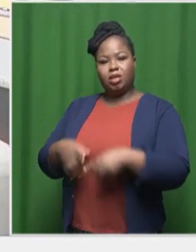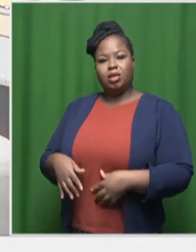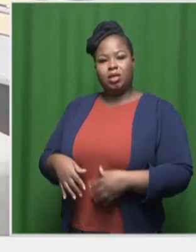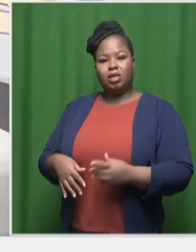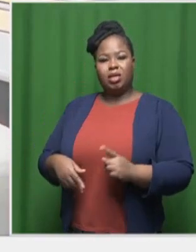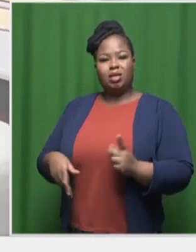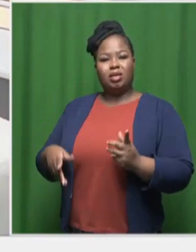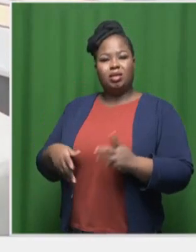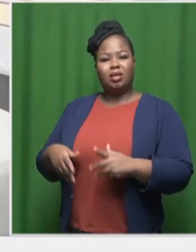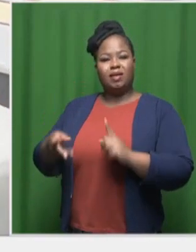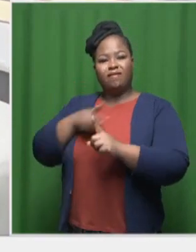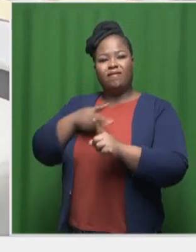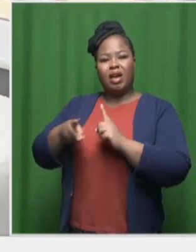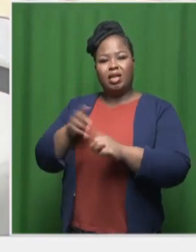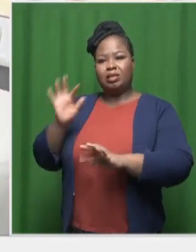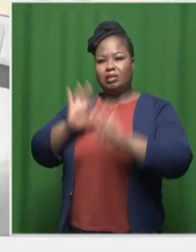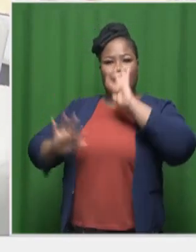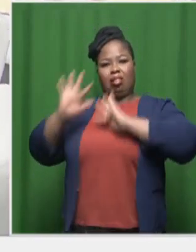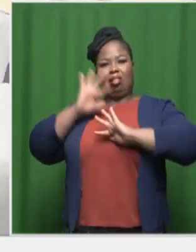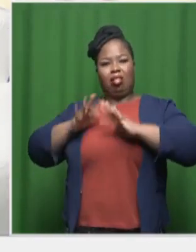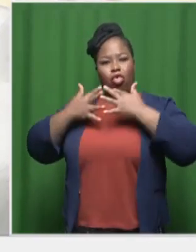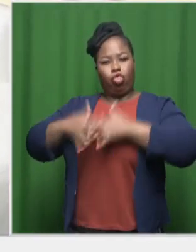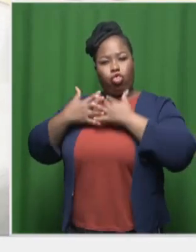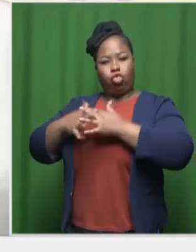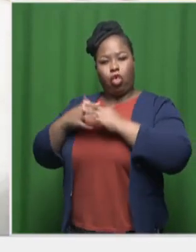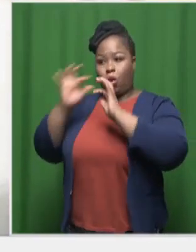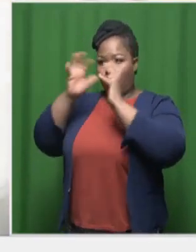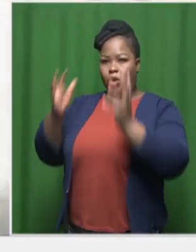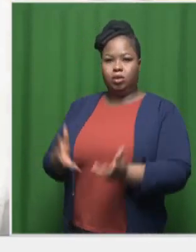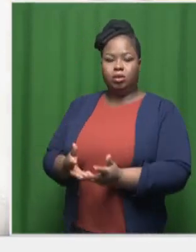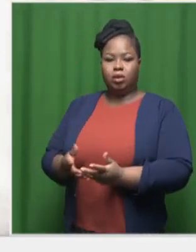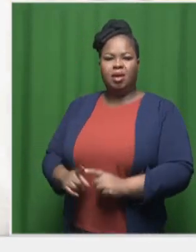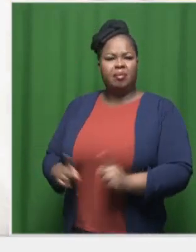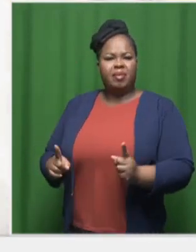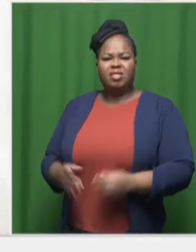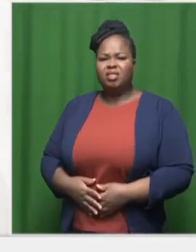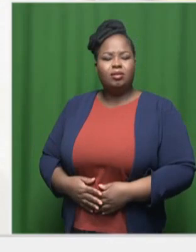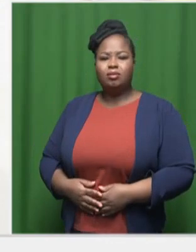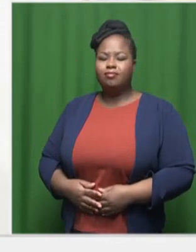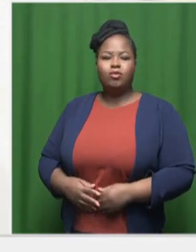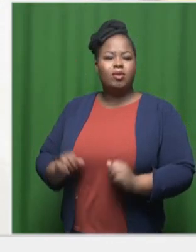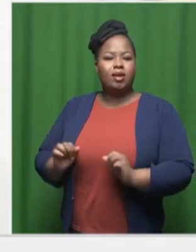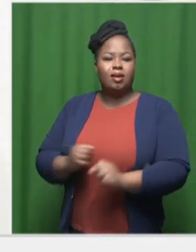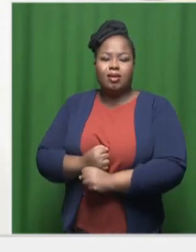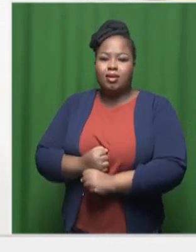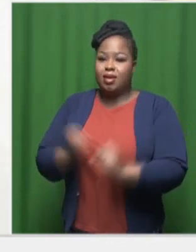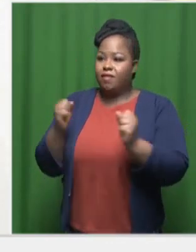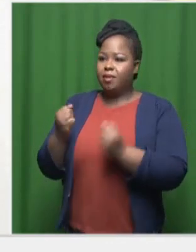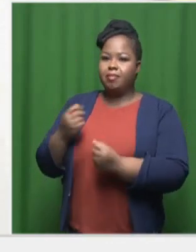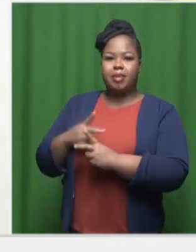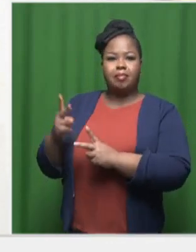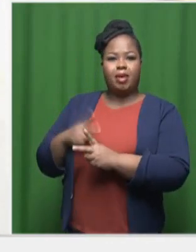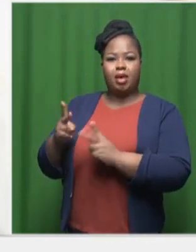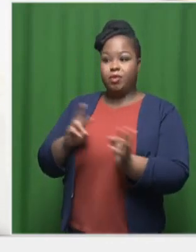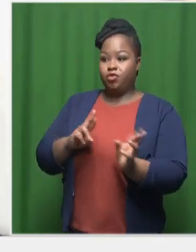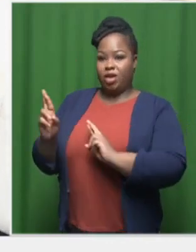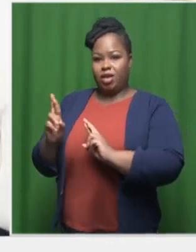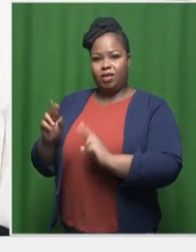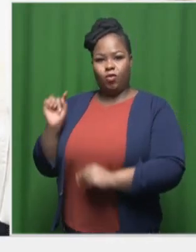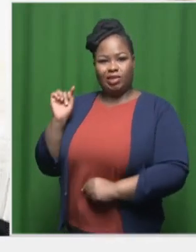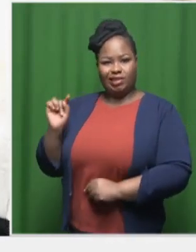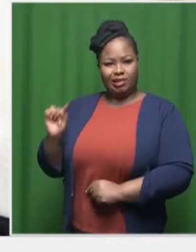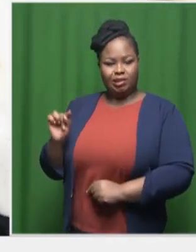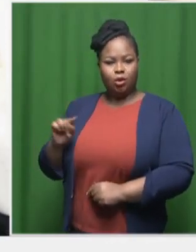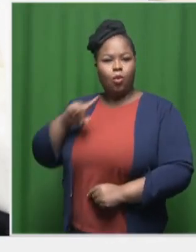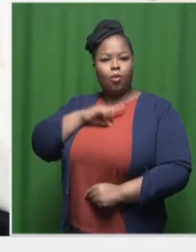volatile, uncertain, complex, ambiguous, but nothing would prepare anybody for this, because the